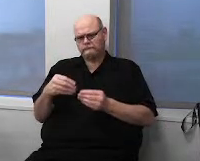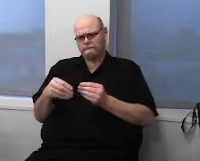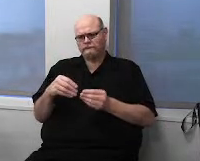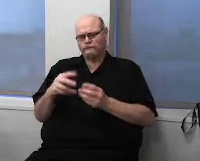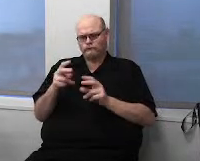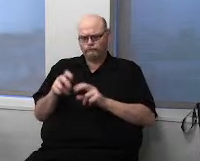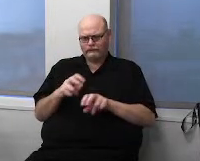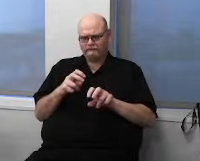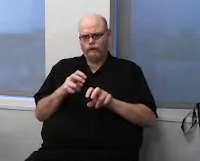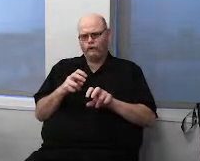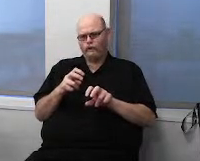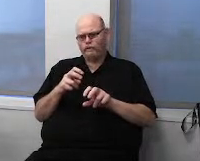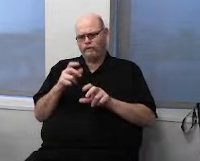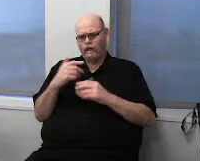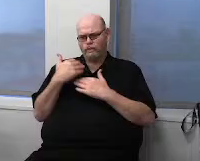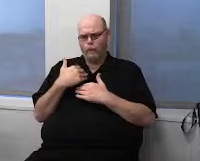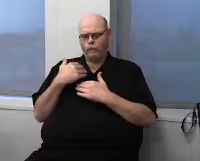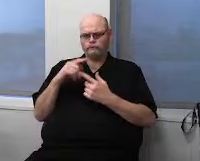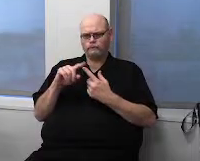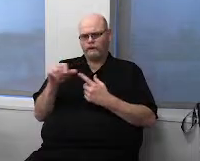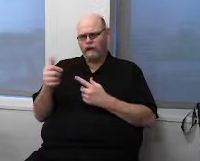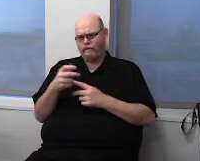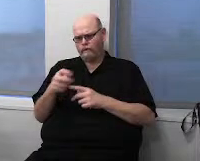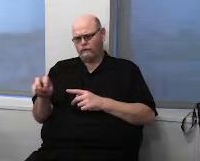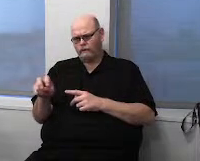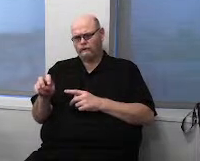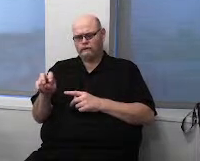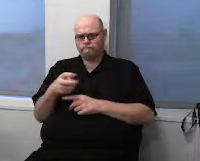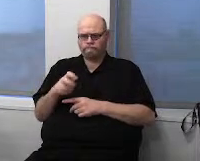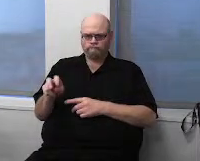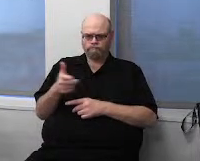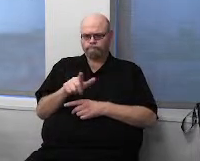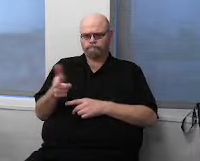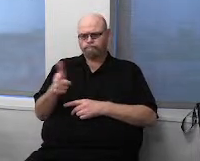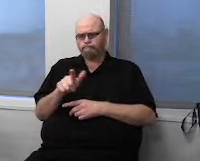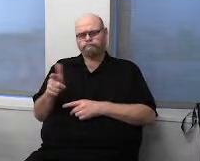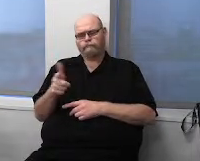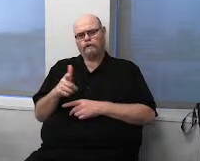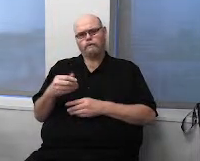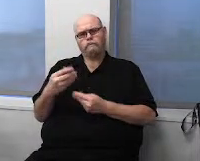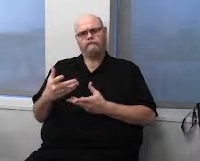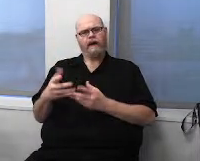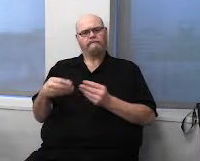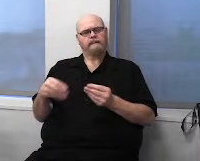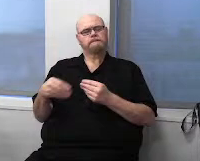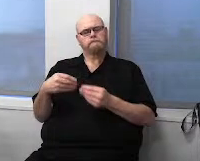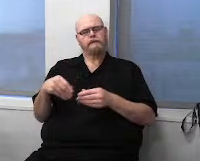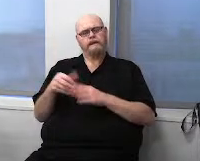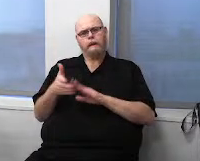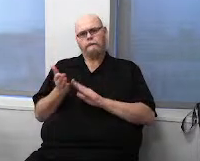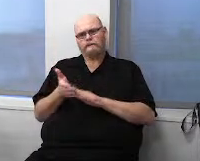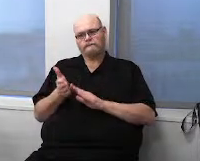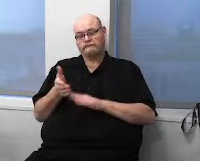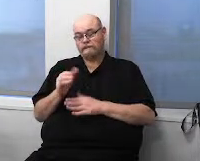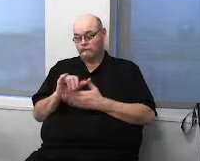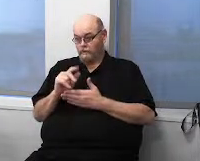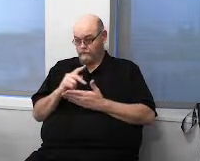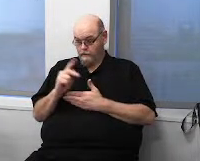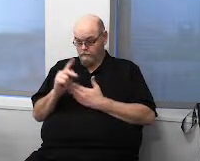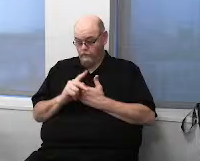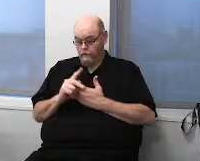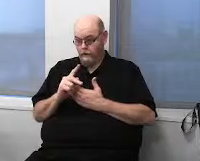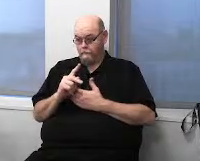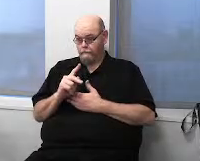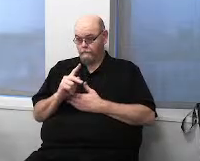operational flexibility to transfer load between one and the other. Provide that operational flexibility. Okay, and that would be